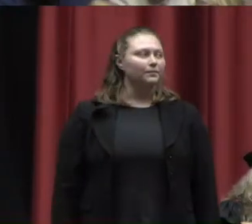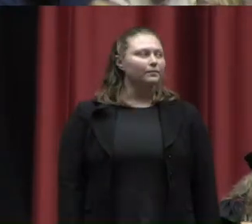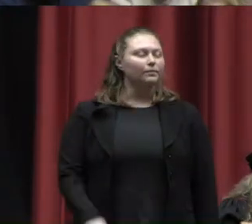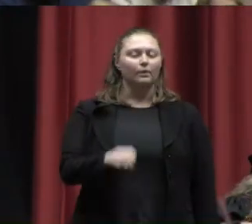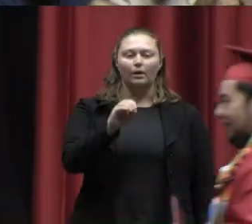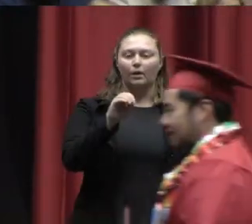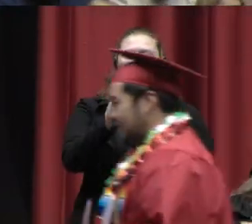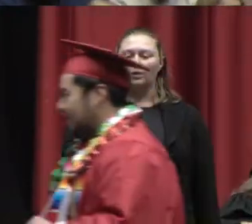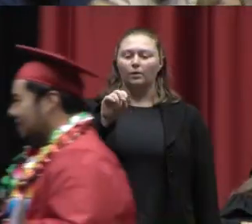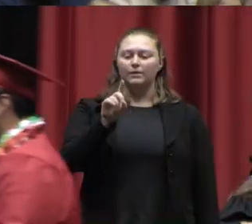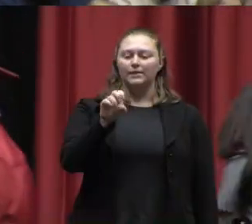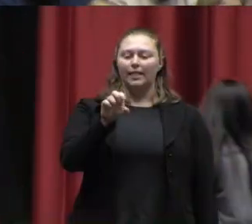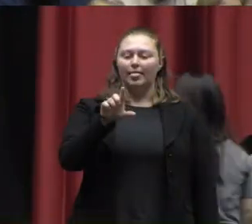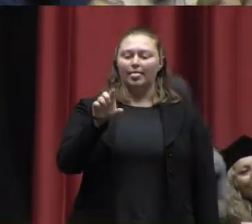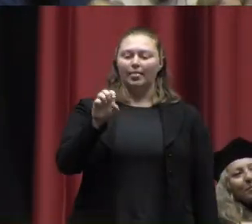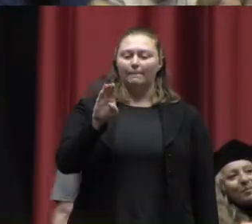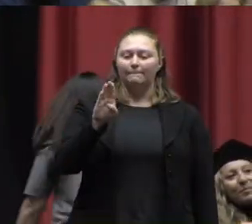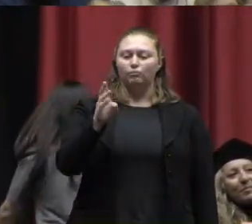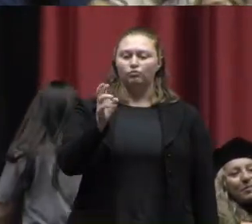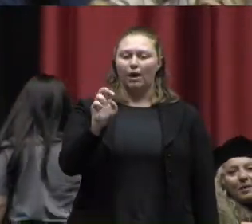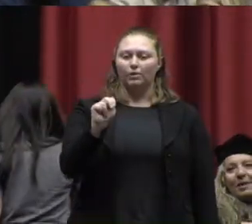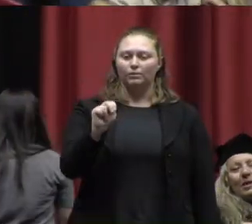Odell Brown.